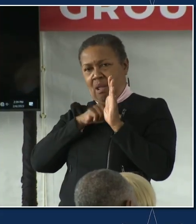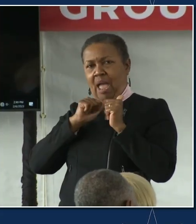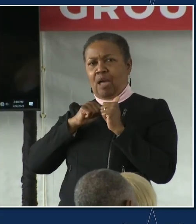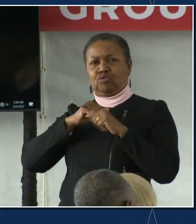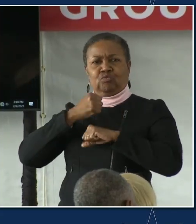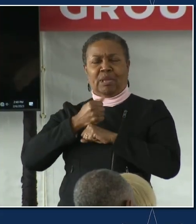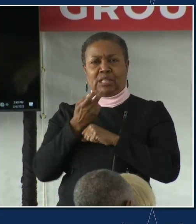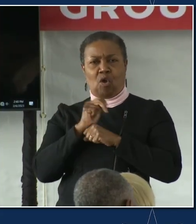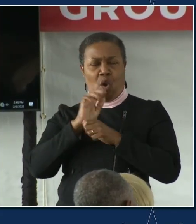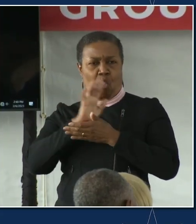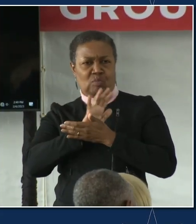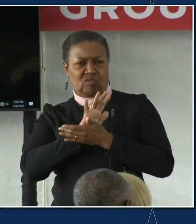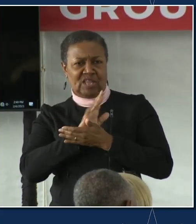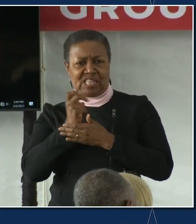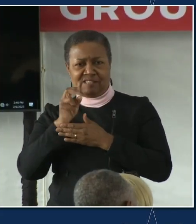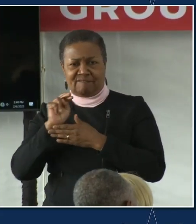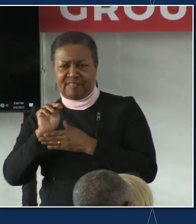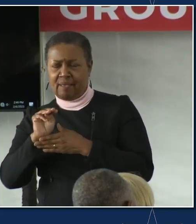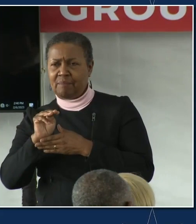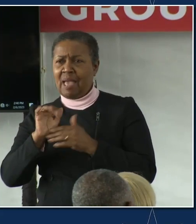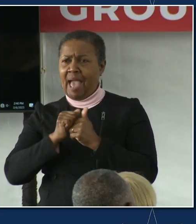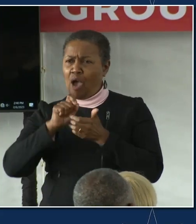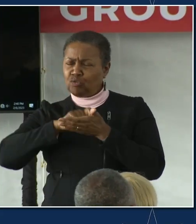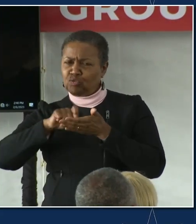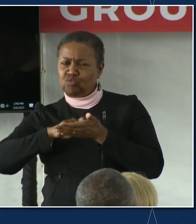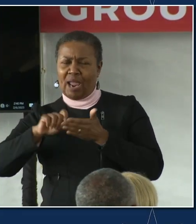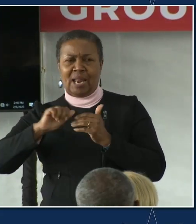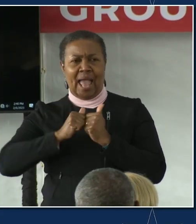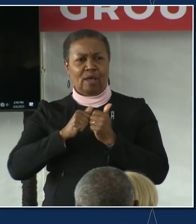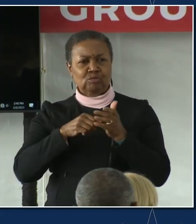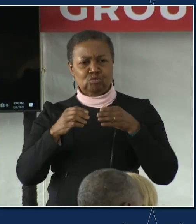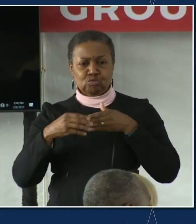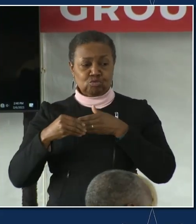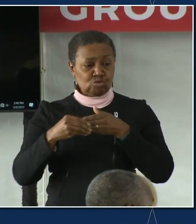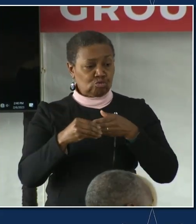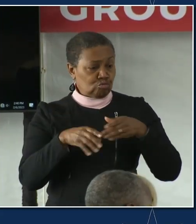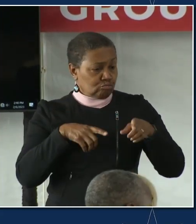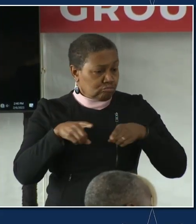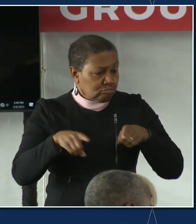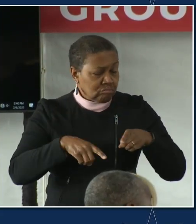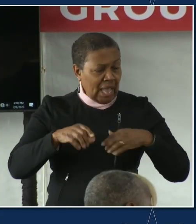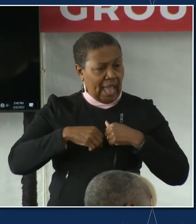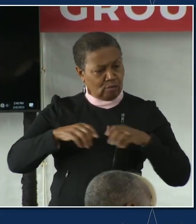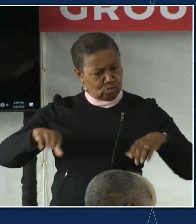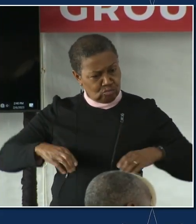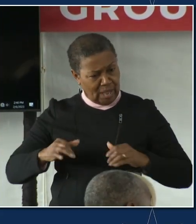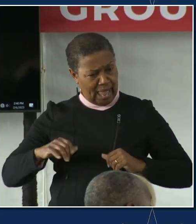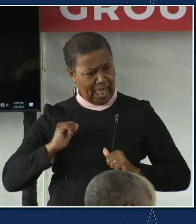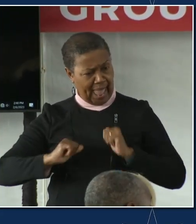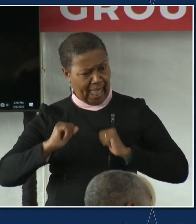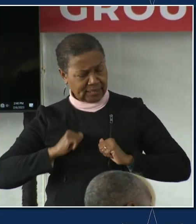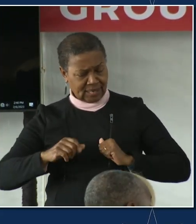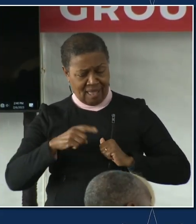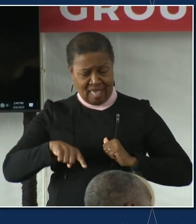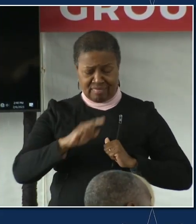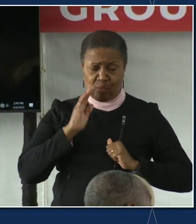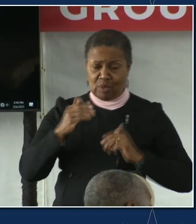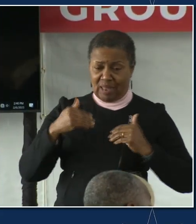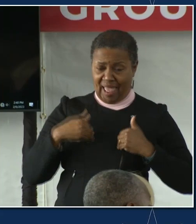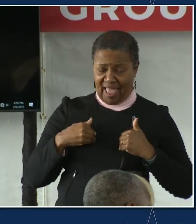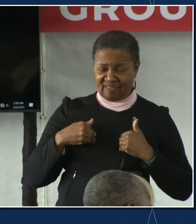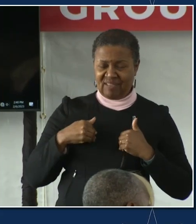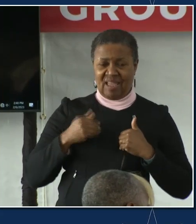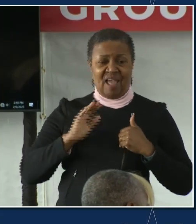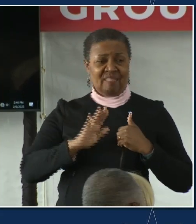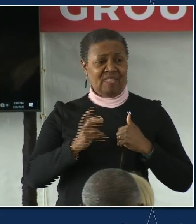movies, how to do film, how to write, how to direct, how to act in. They're going to have